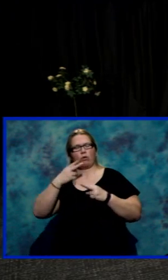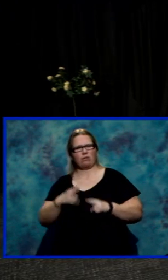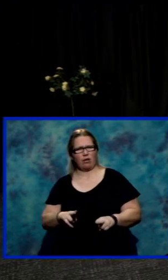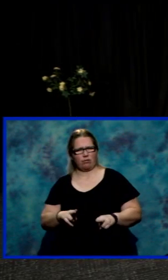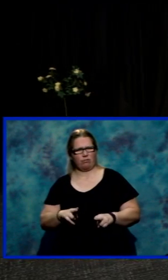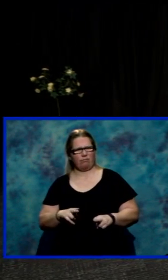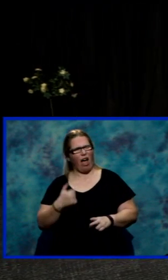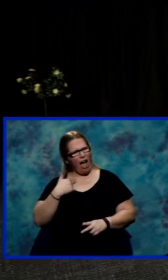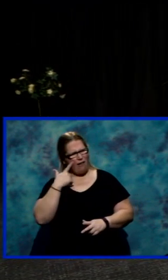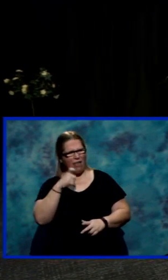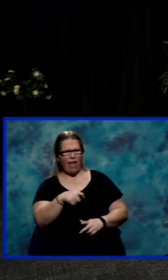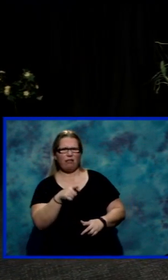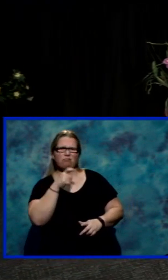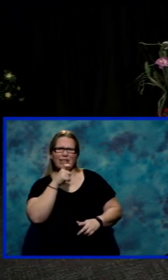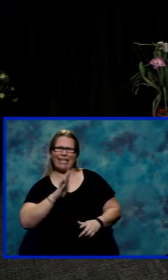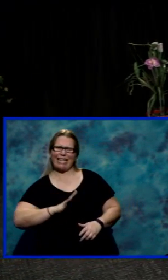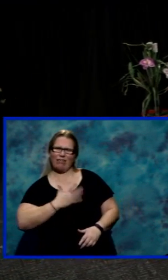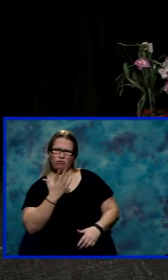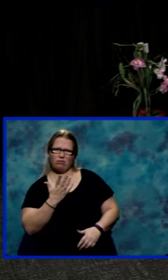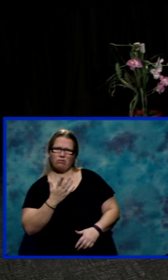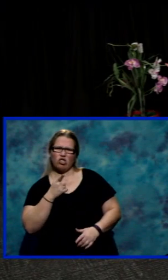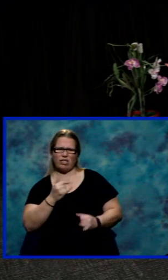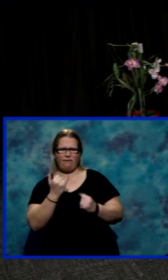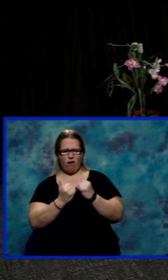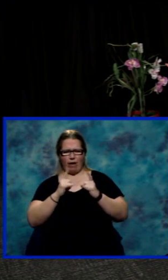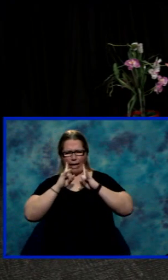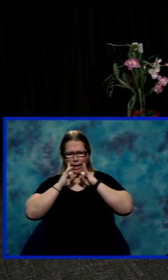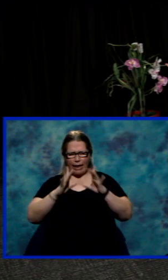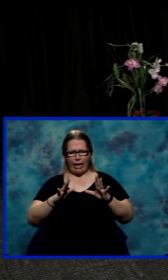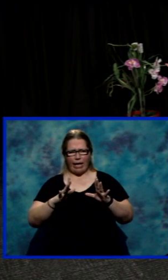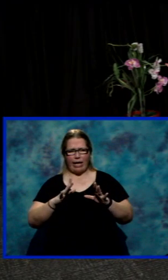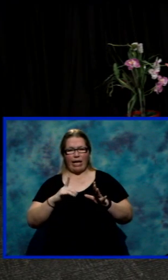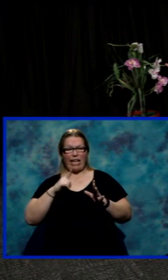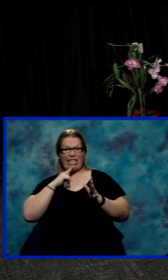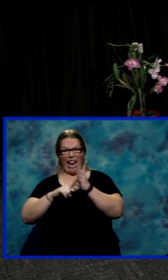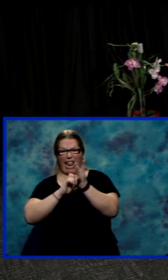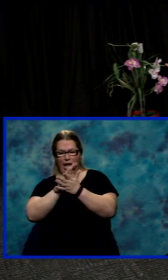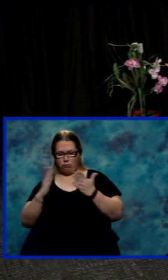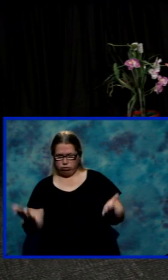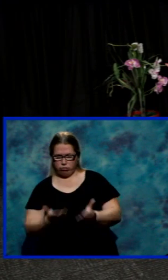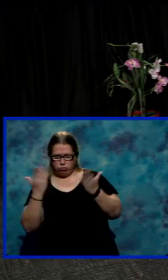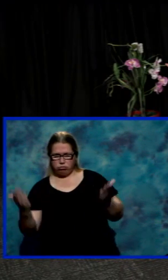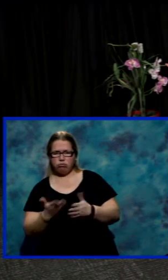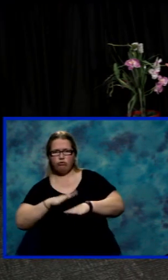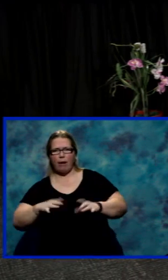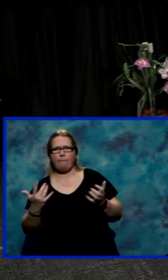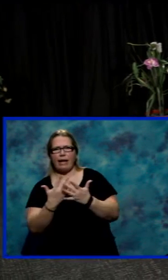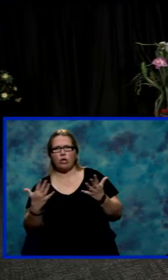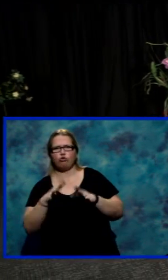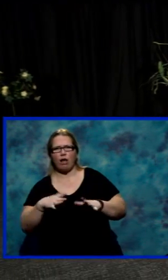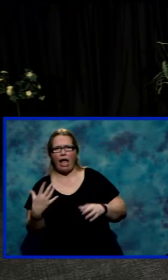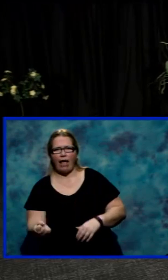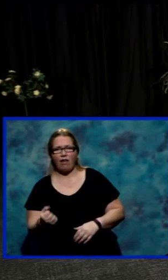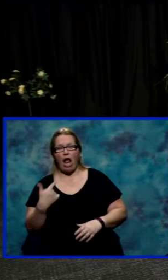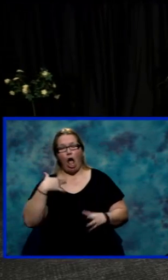very fascinating, don't you? She's very clearly recognizing that Leah is having a lot of children. And I'm assuming because